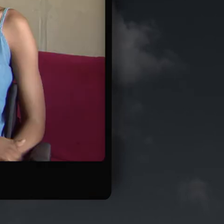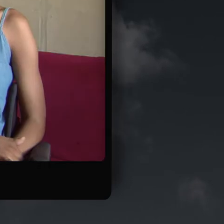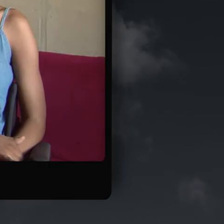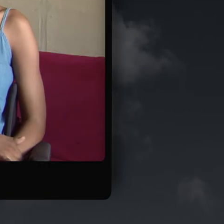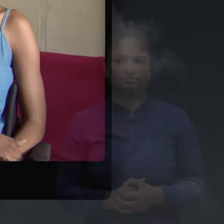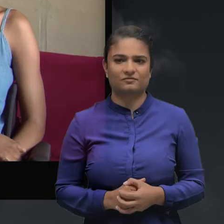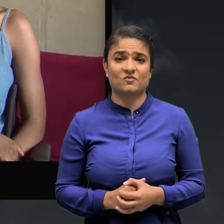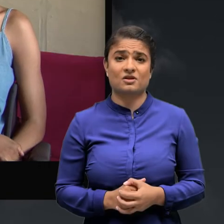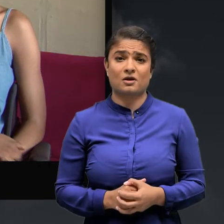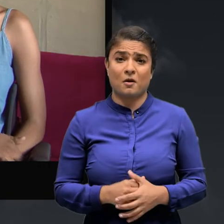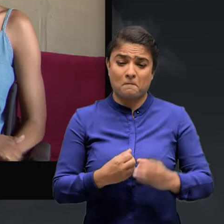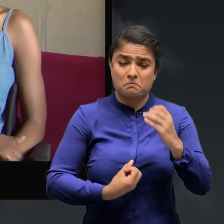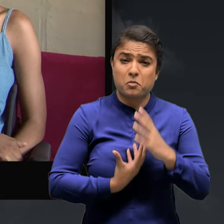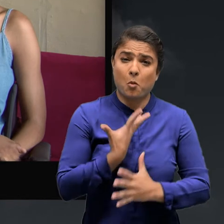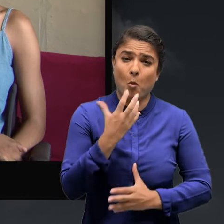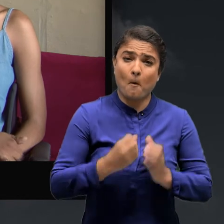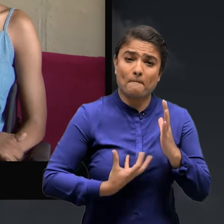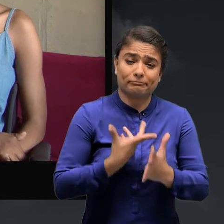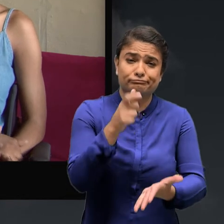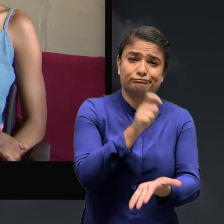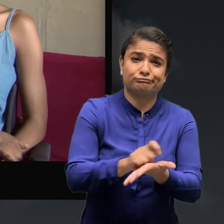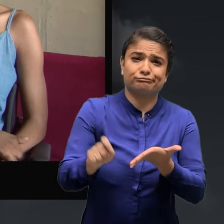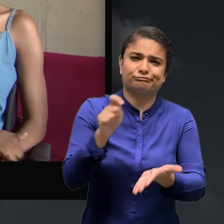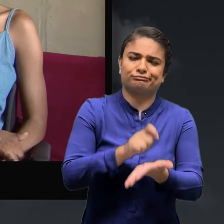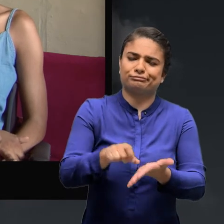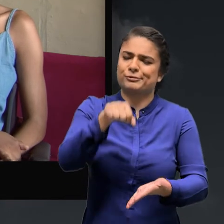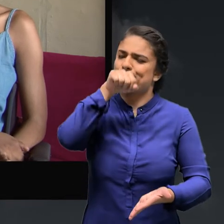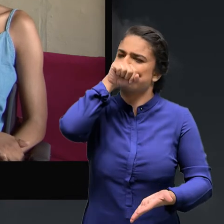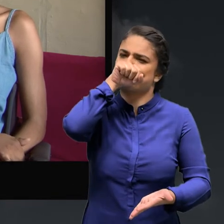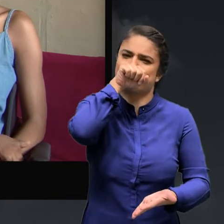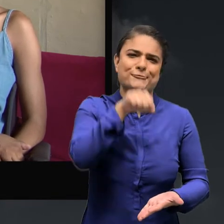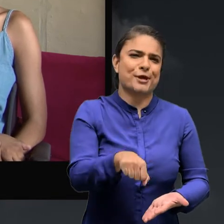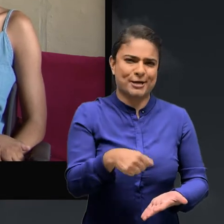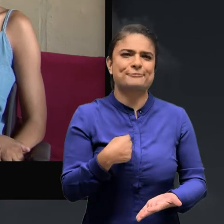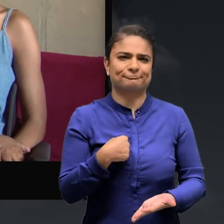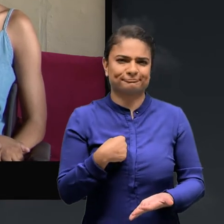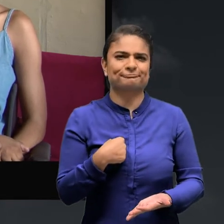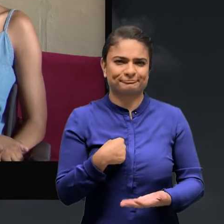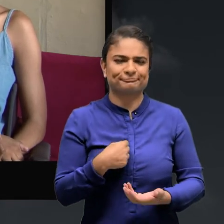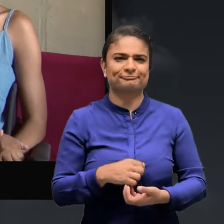Oh.